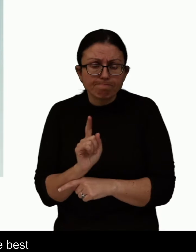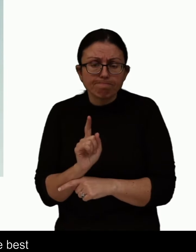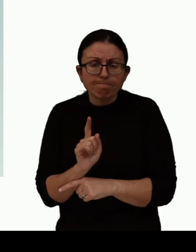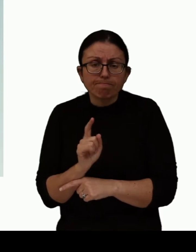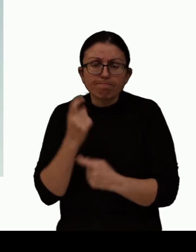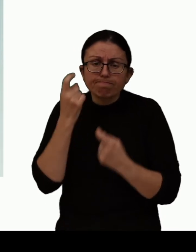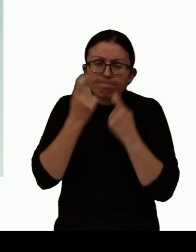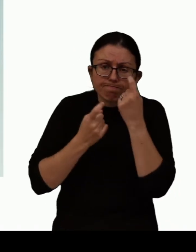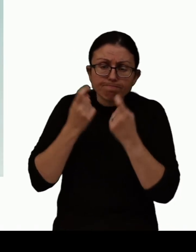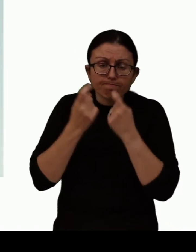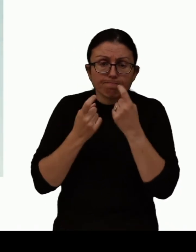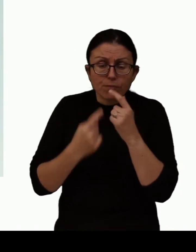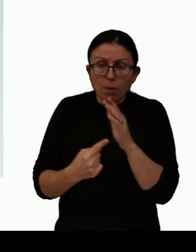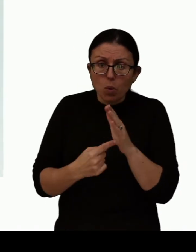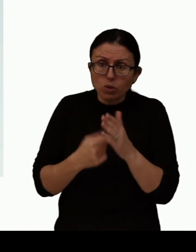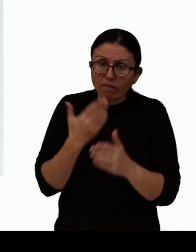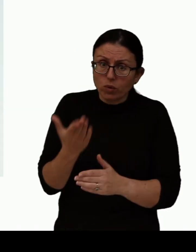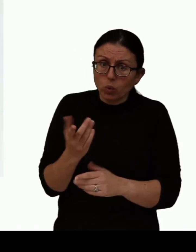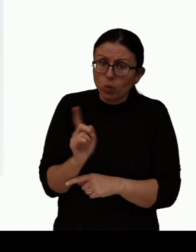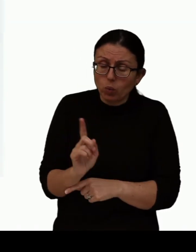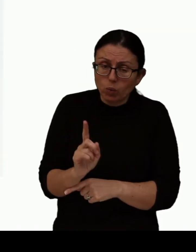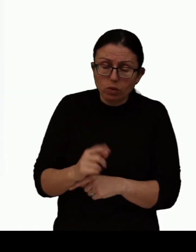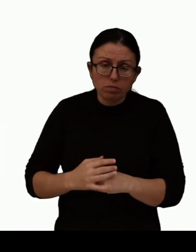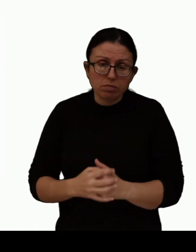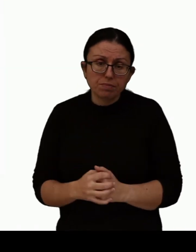thought and consider what is most important to you.